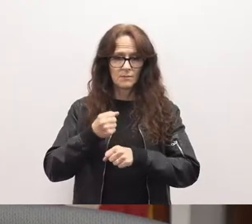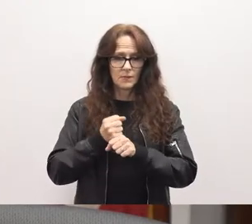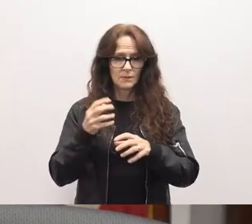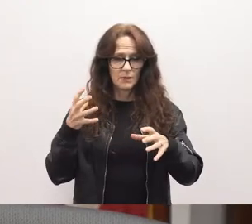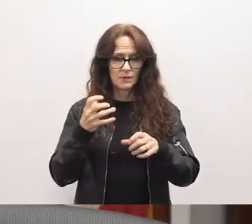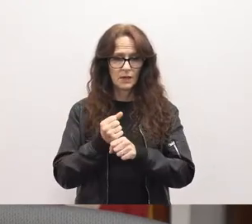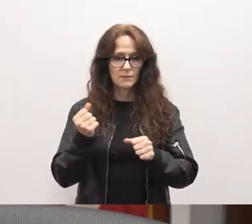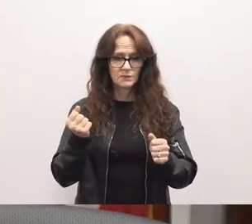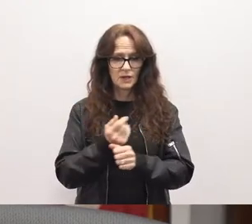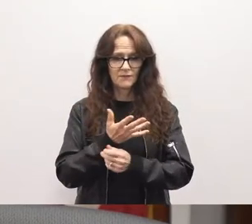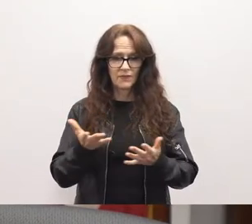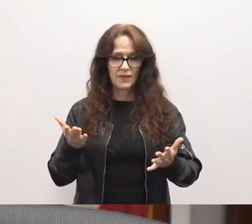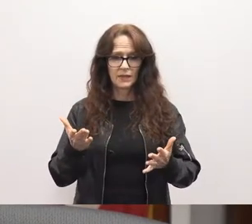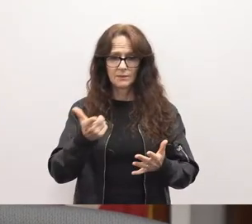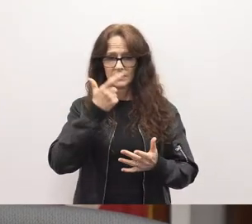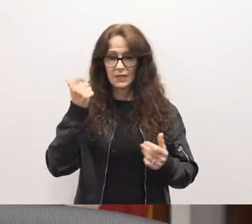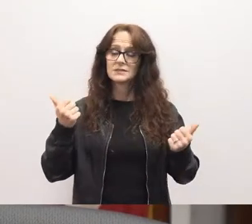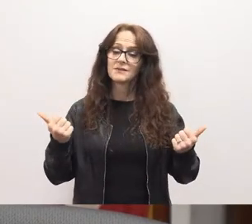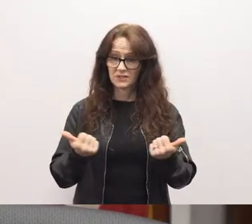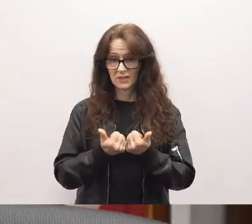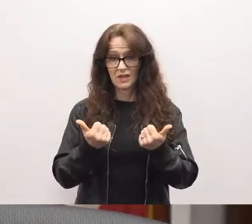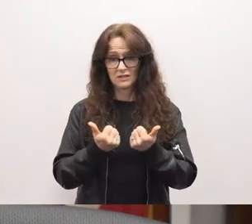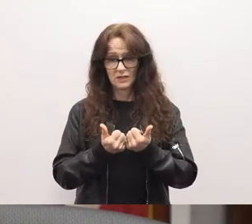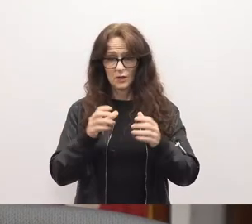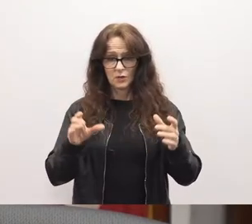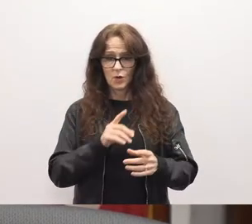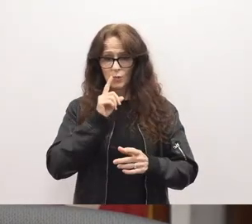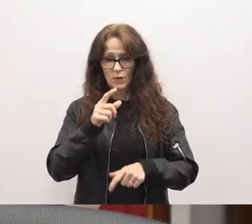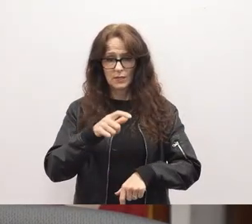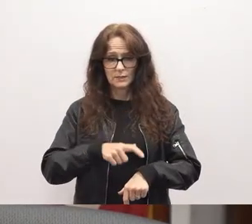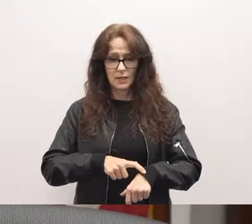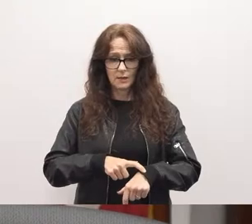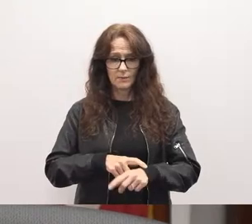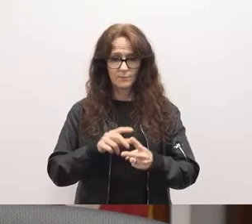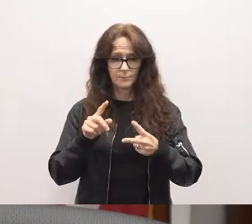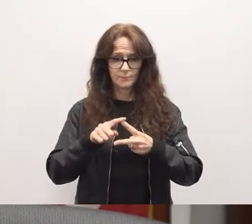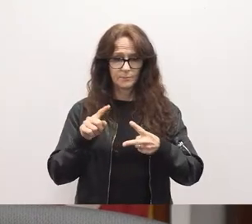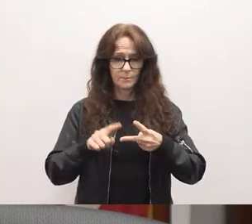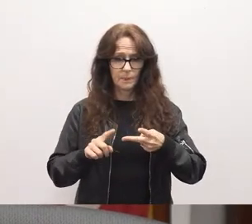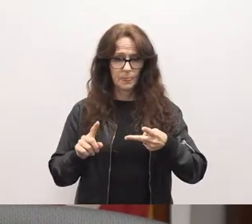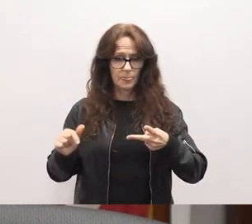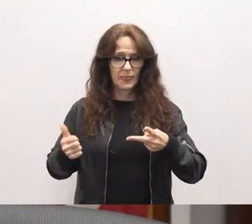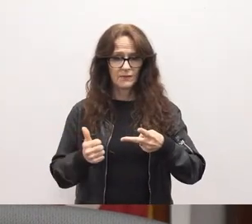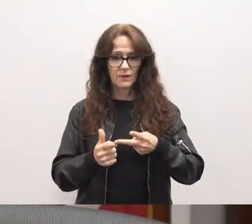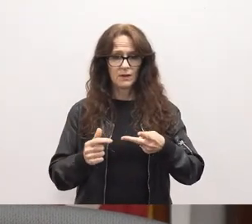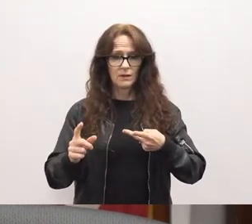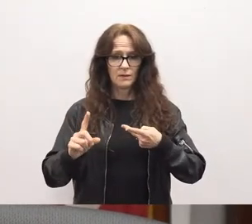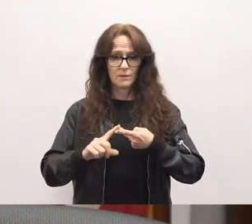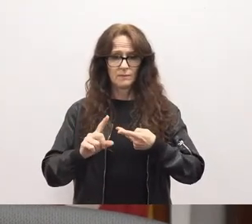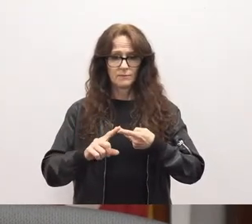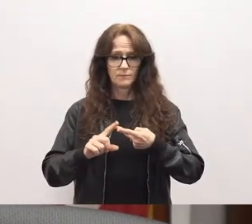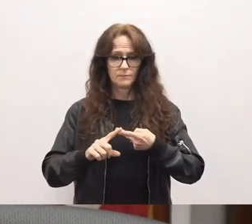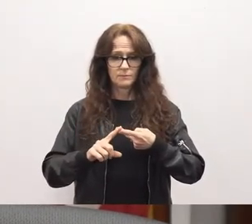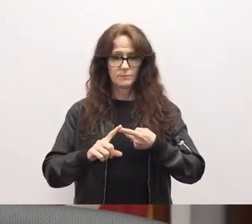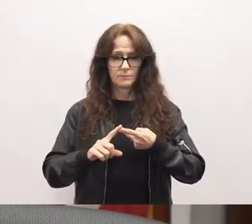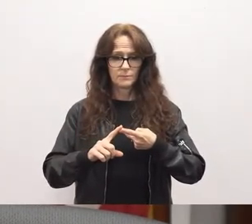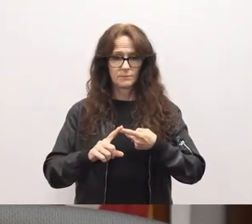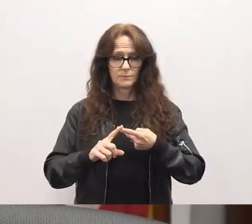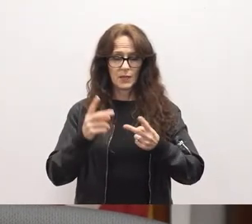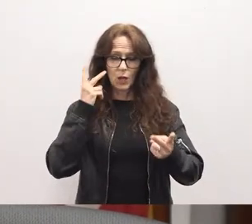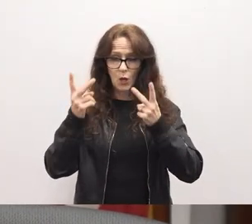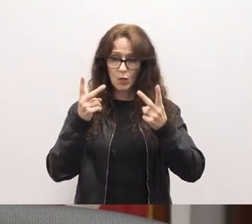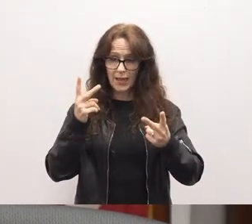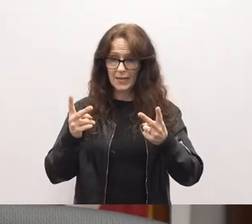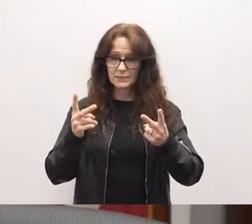capture everything, because of the challenges, again, to do it in real time. So two things that I'm following up on. One is to look at